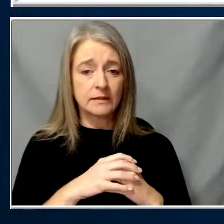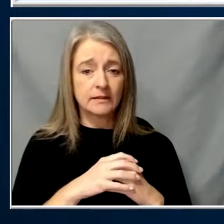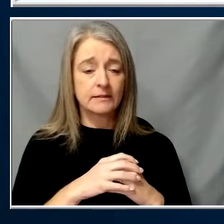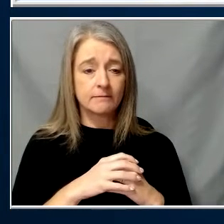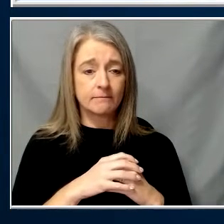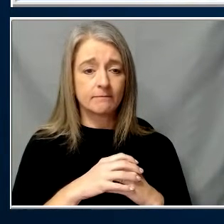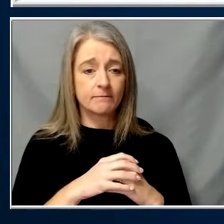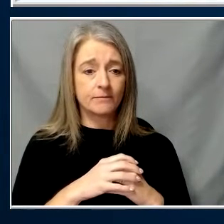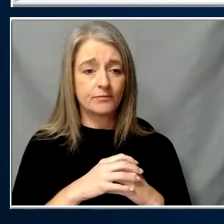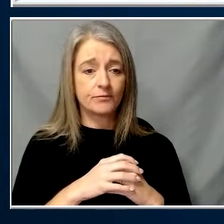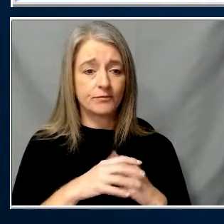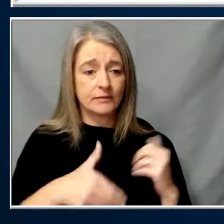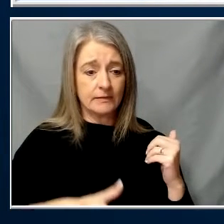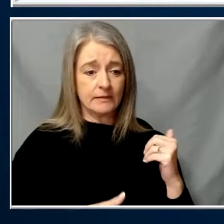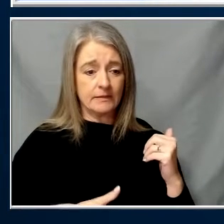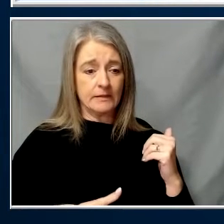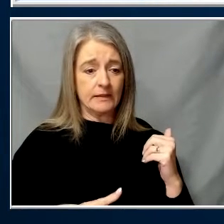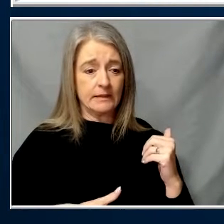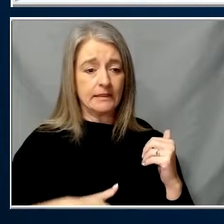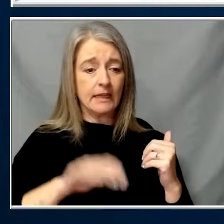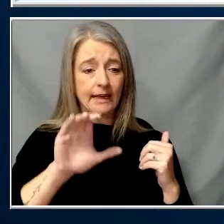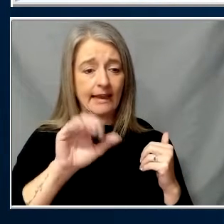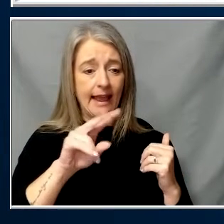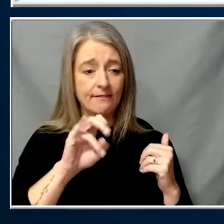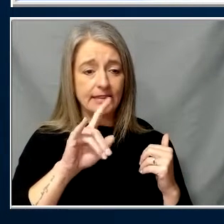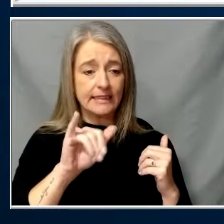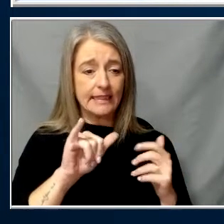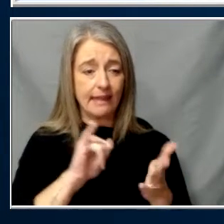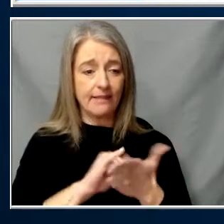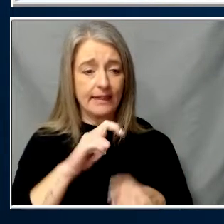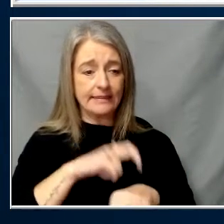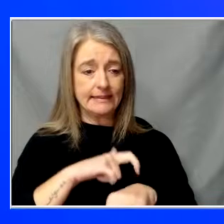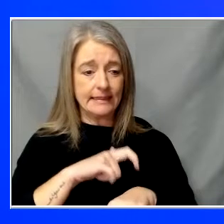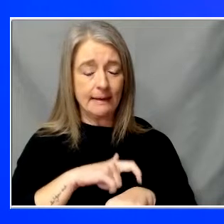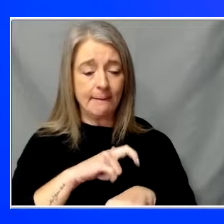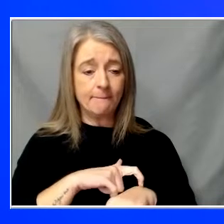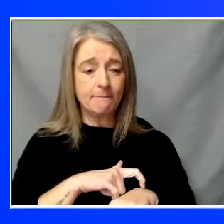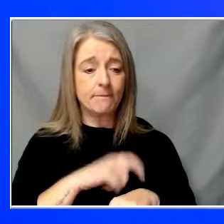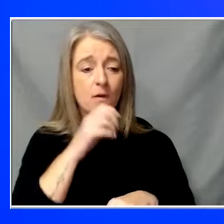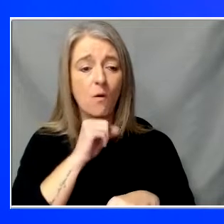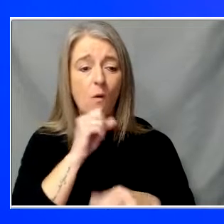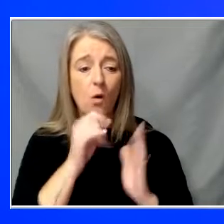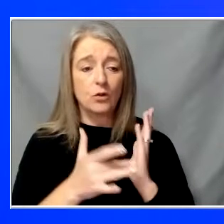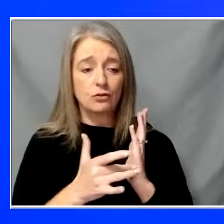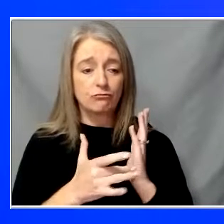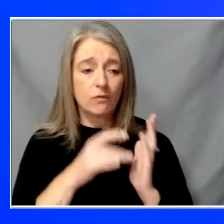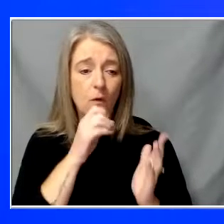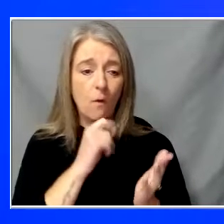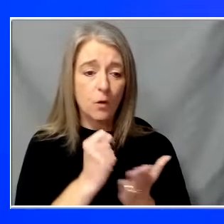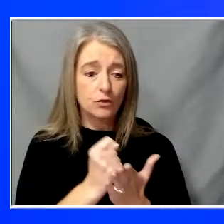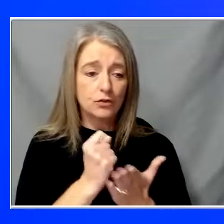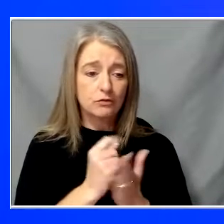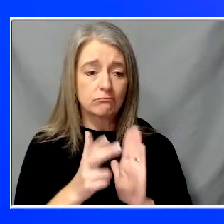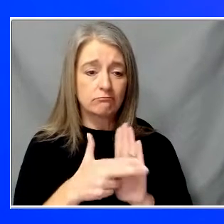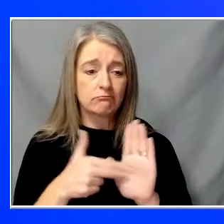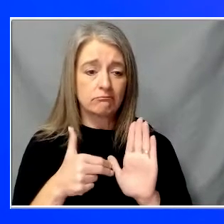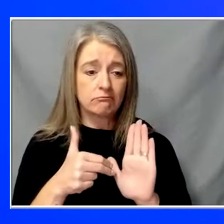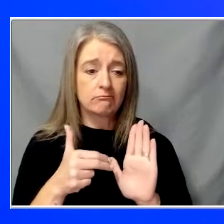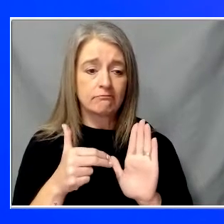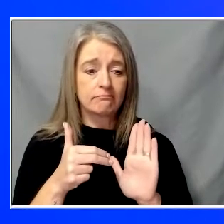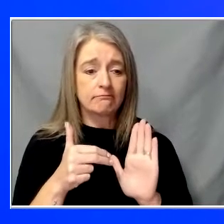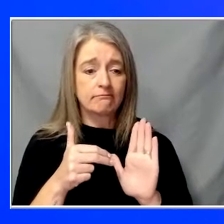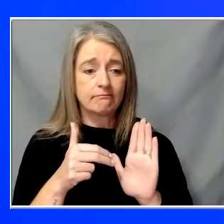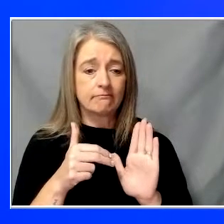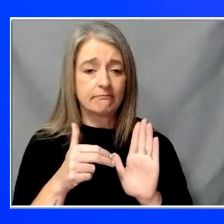which means the abdominal cavity was a disease by that time. If by older technology, older treatment, prognosis overall, by